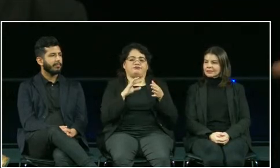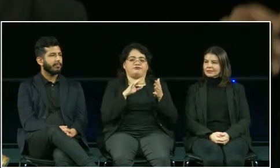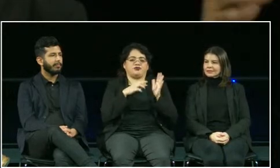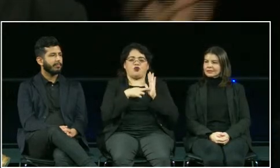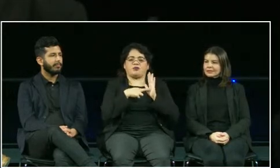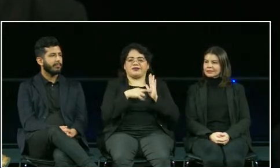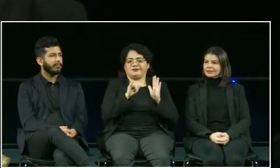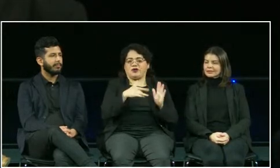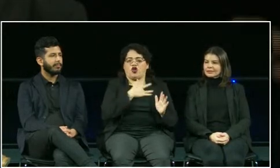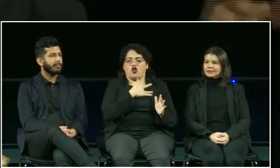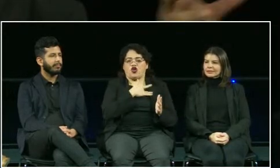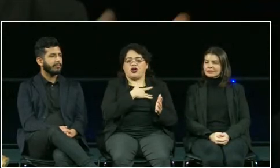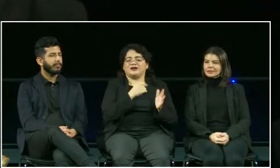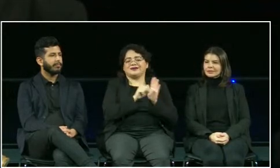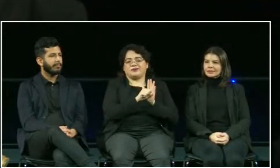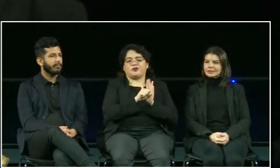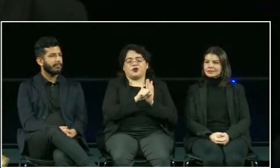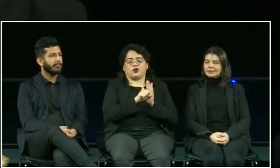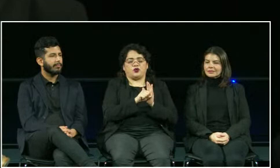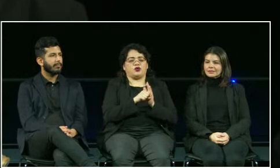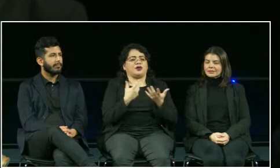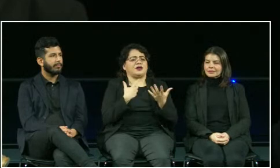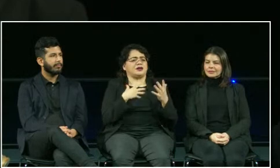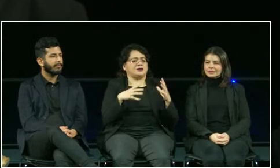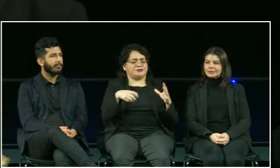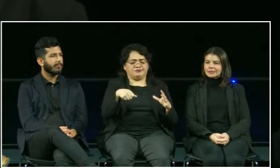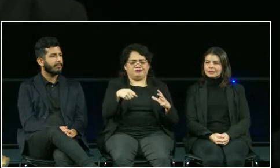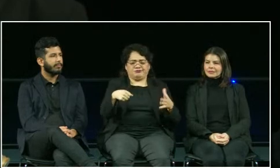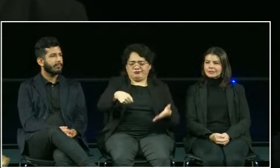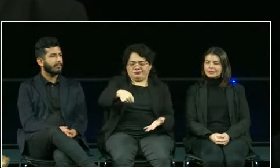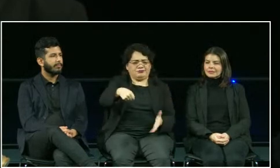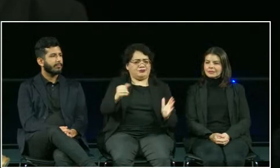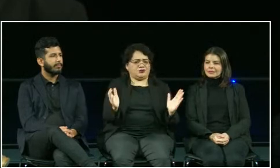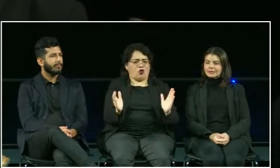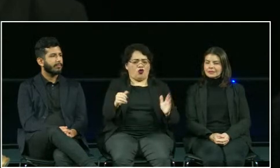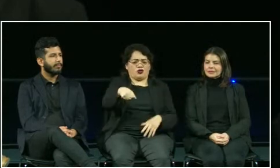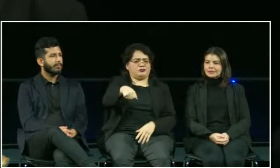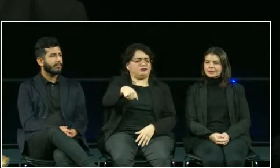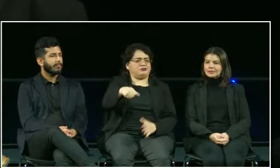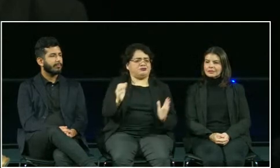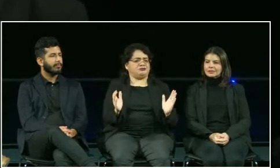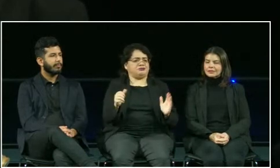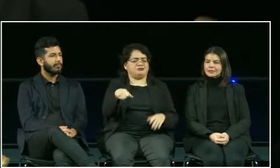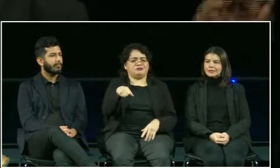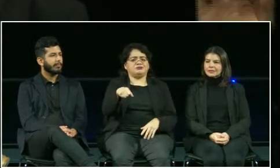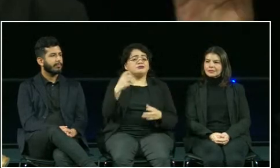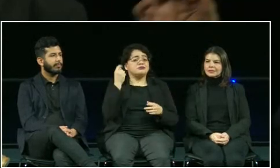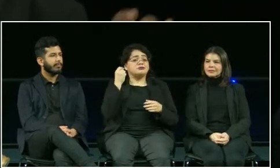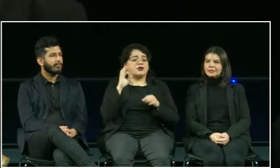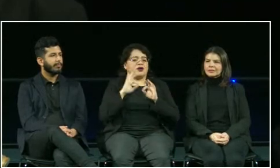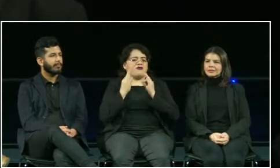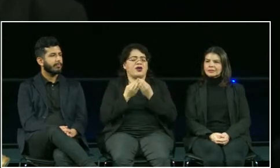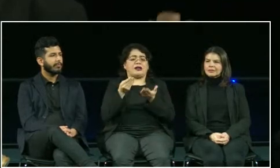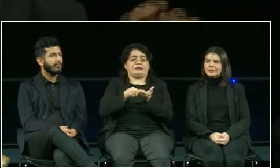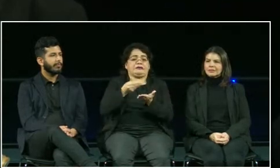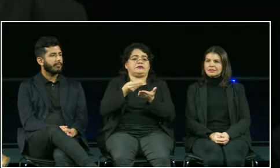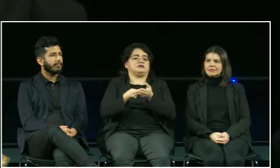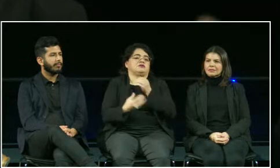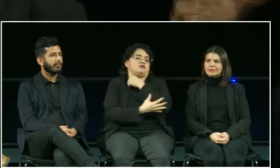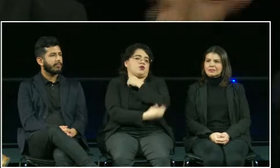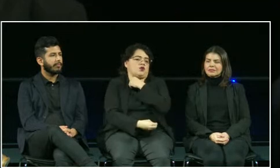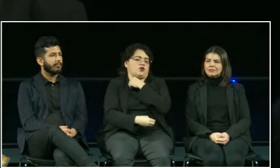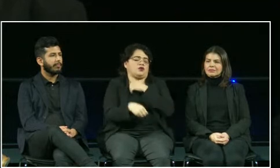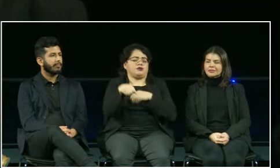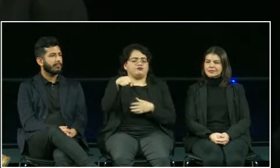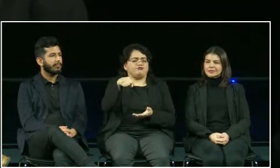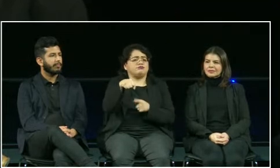to add everything what is in this small red suitcase, because she's from a very poor family, with tender stuff which could